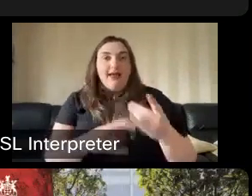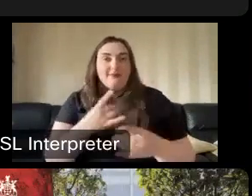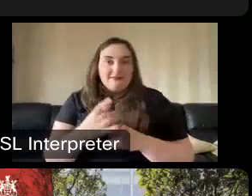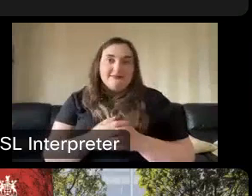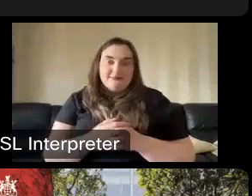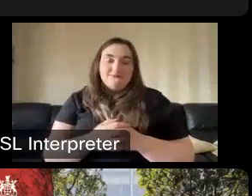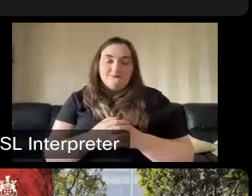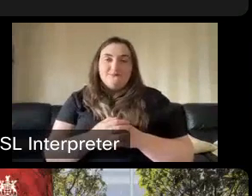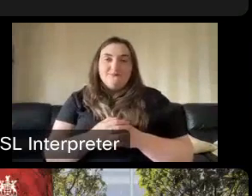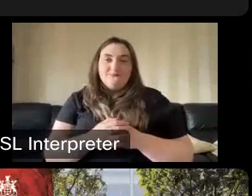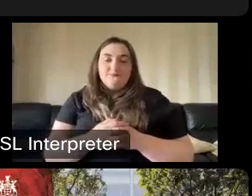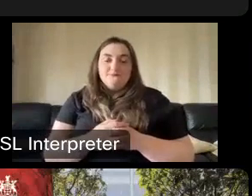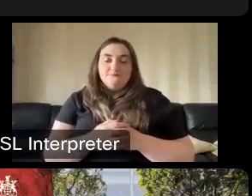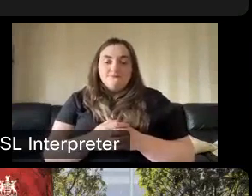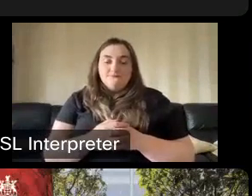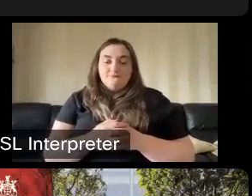And